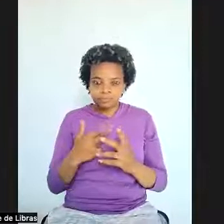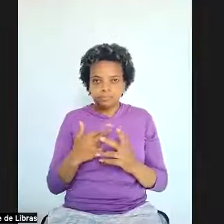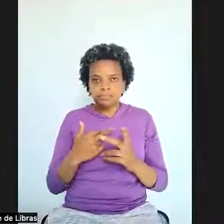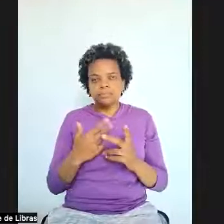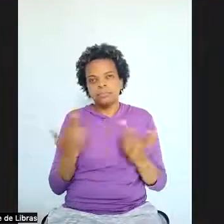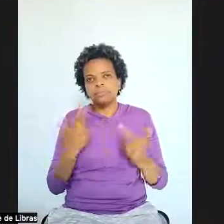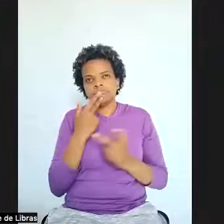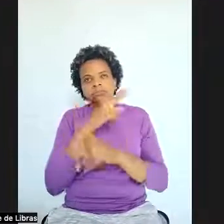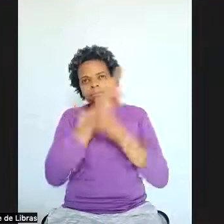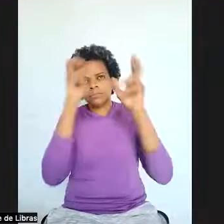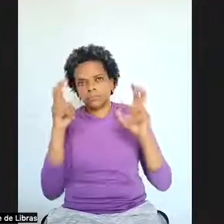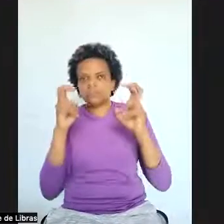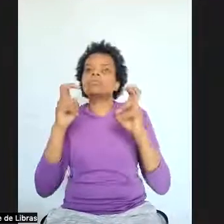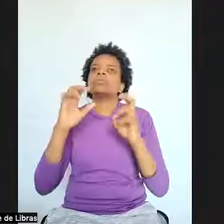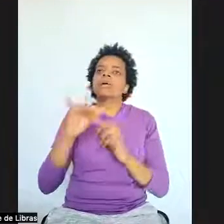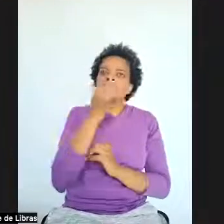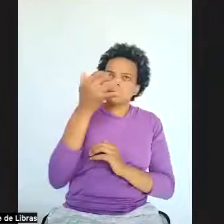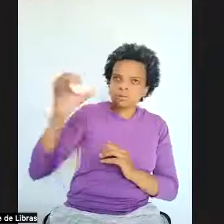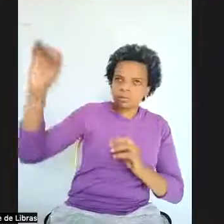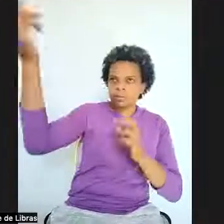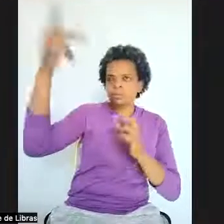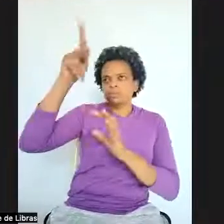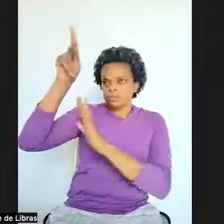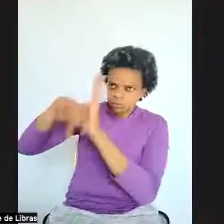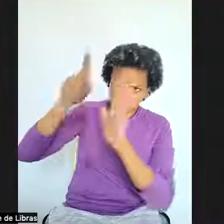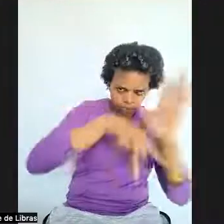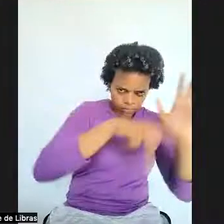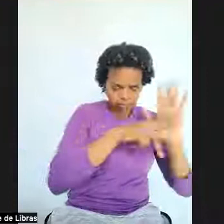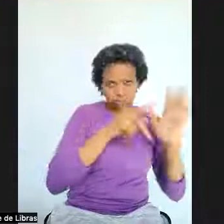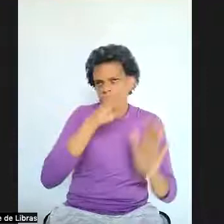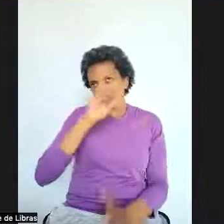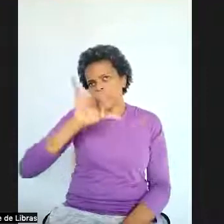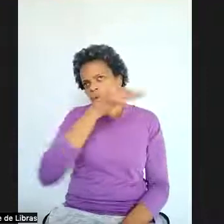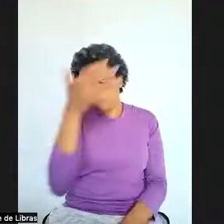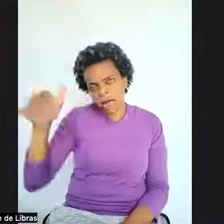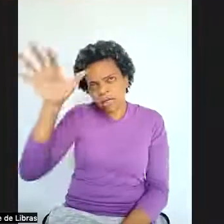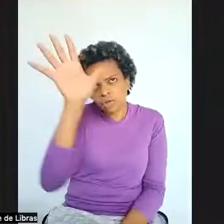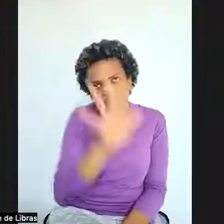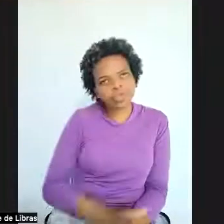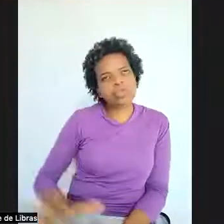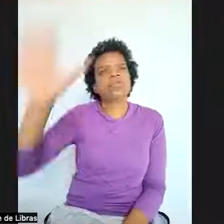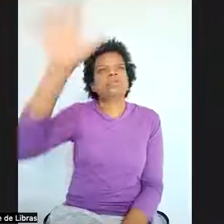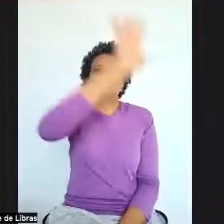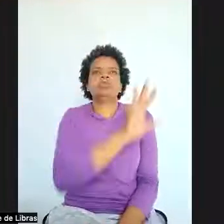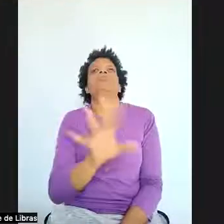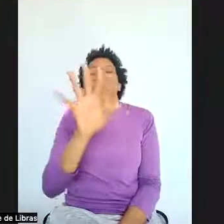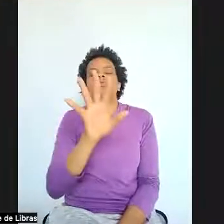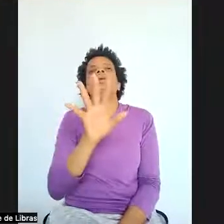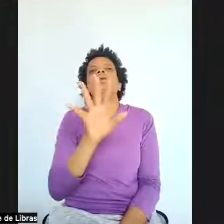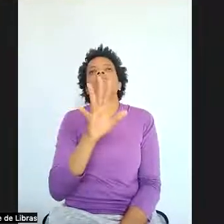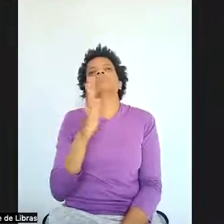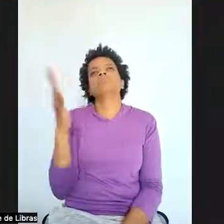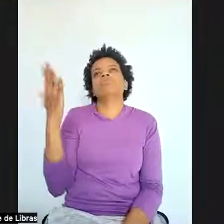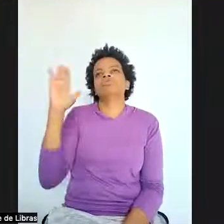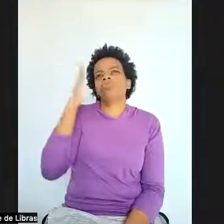to speak without being able to turn on the sound. I'd like to talk about the network as a whole and